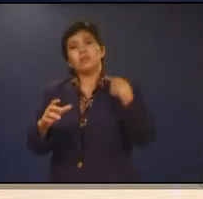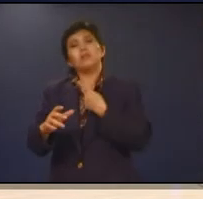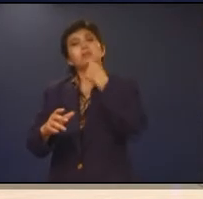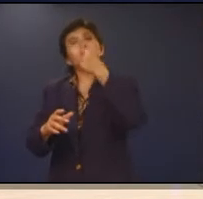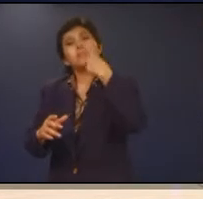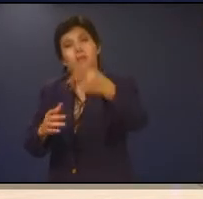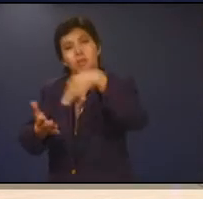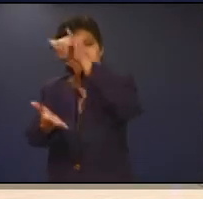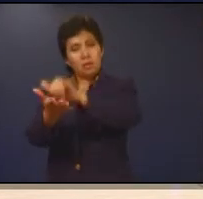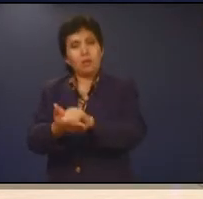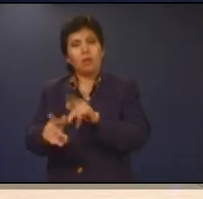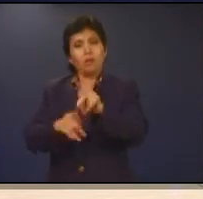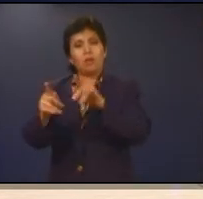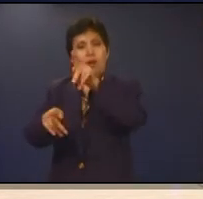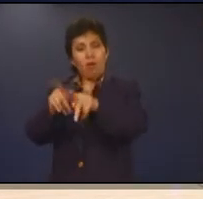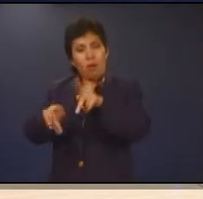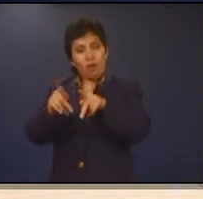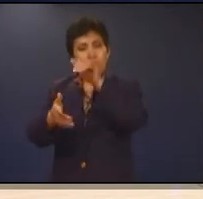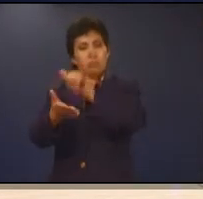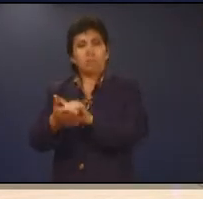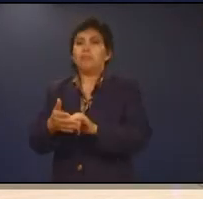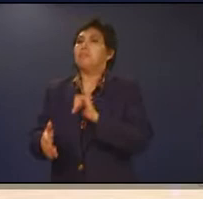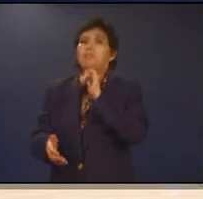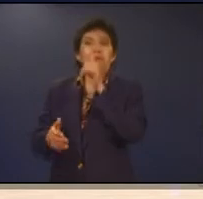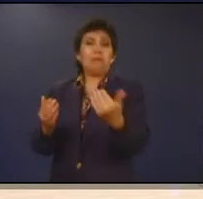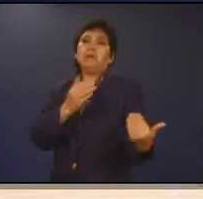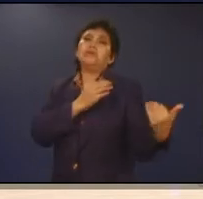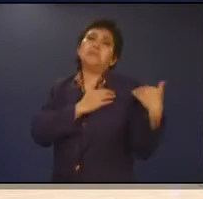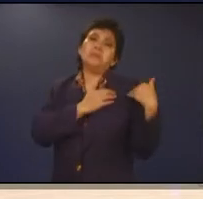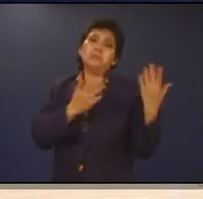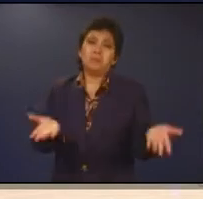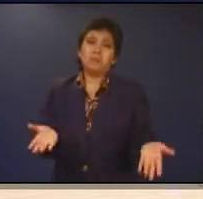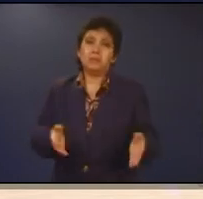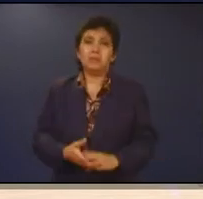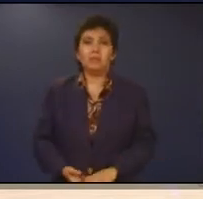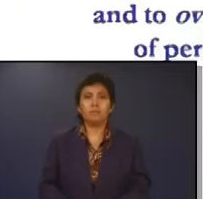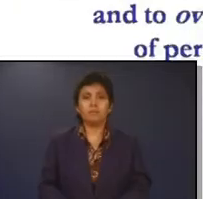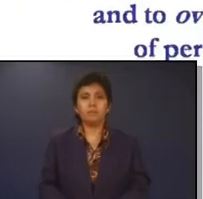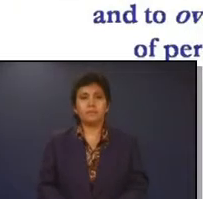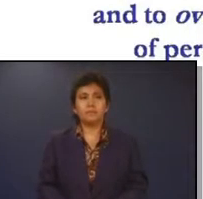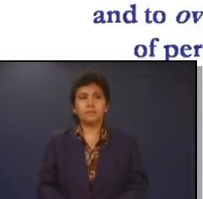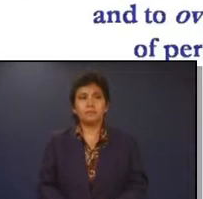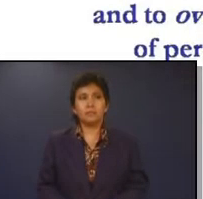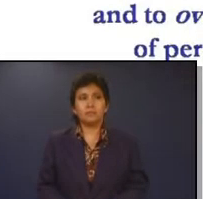we say that person is at fault, that person is held responsibility.